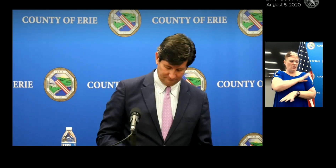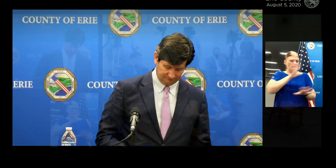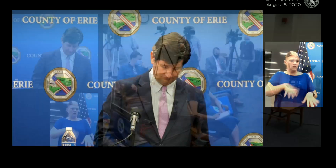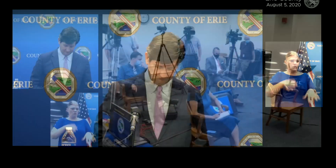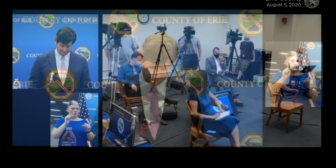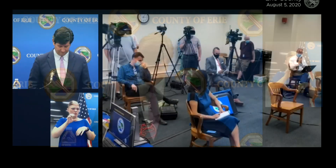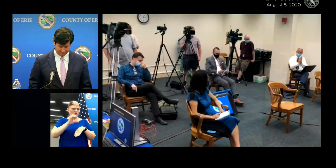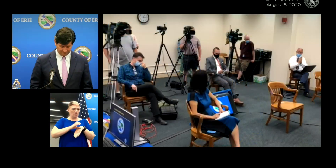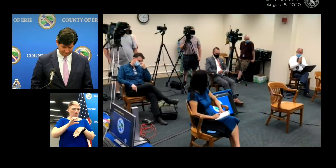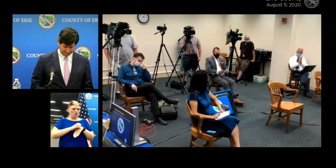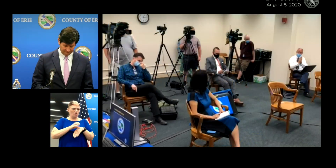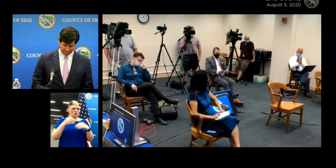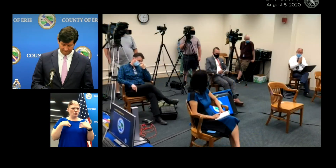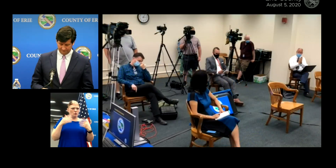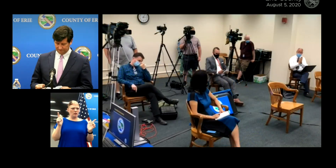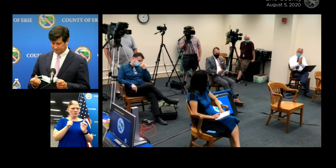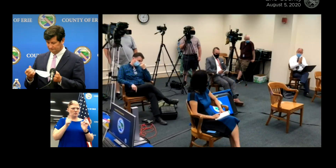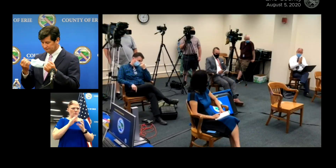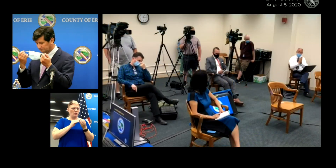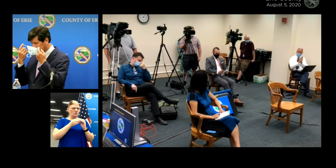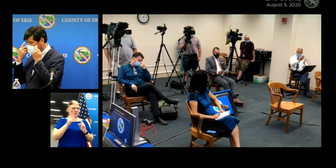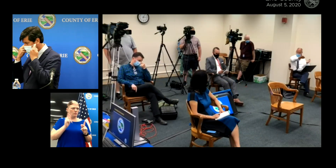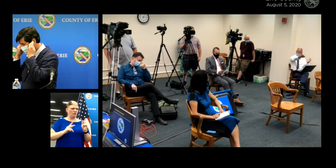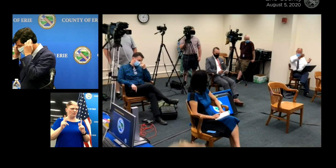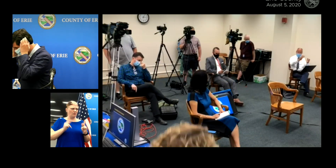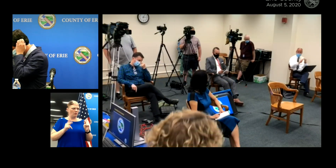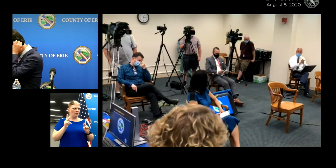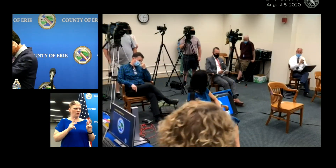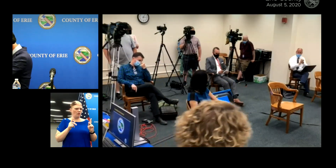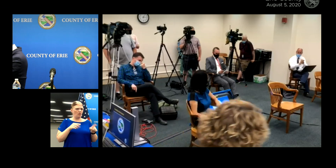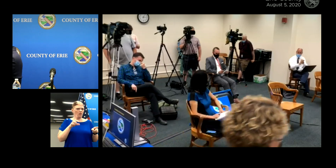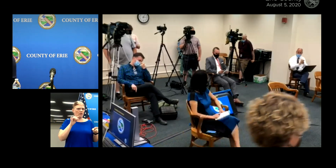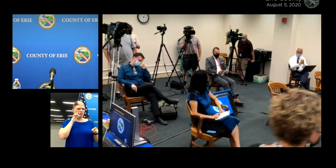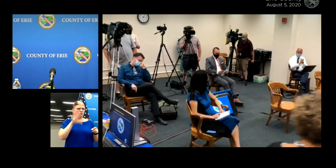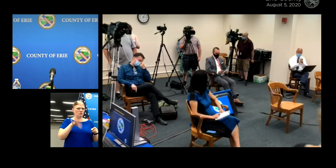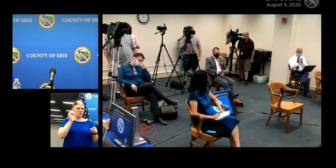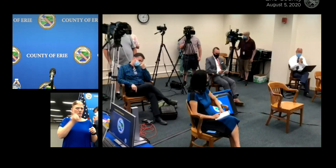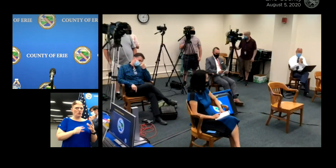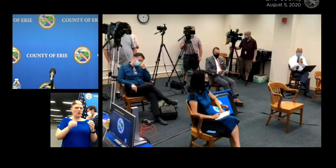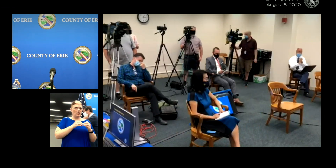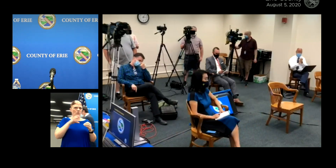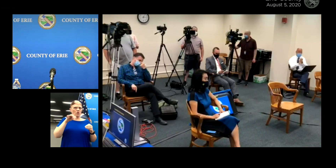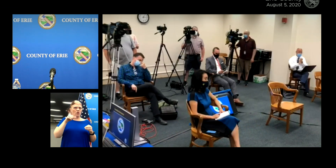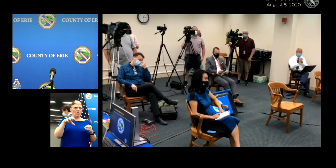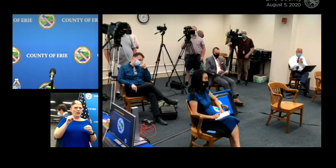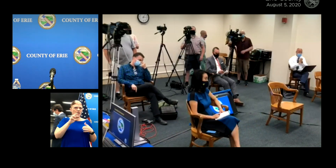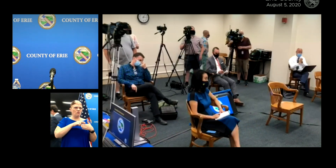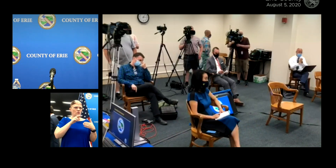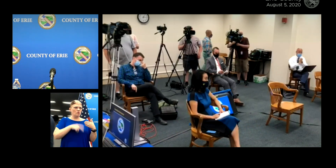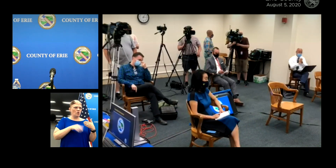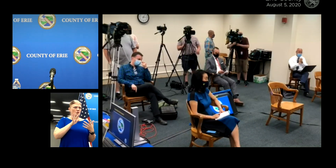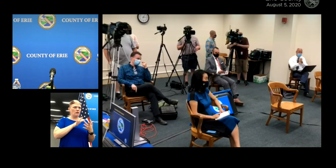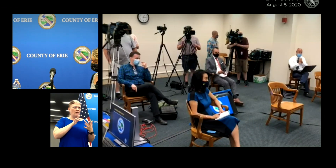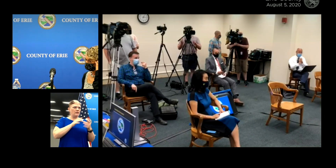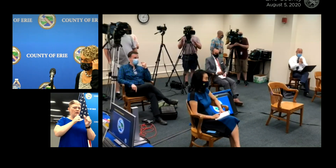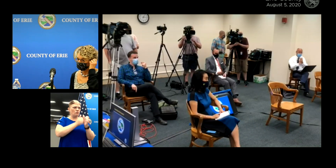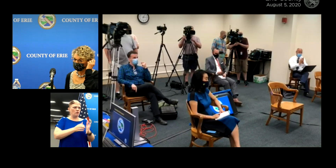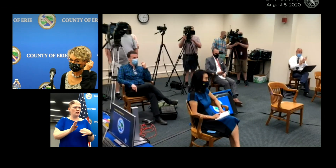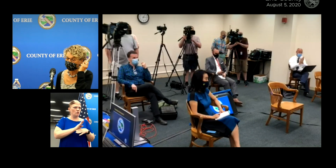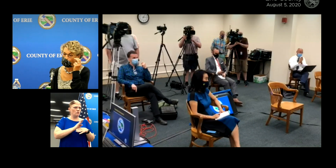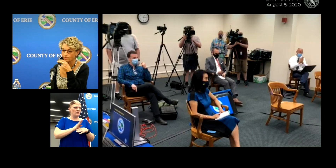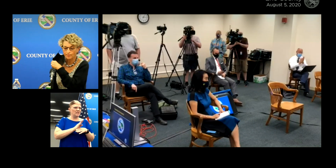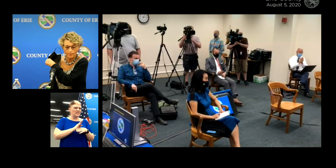where you had that small number of people? Have you discovered any more cases as a result? Are your contact tracers busy as